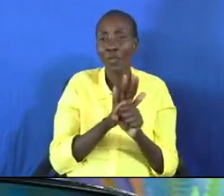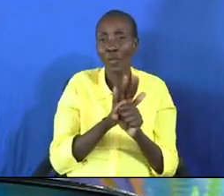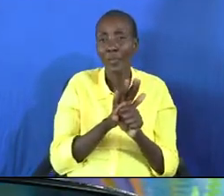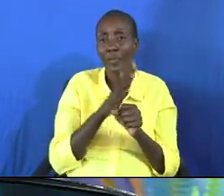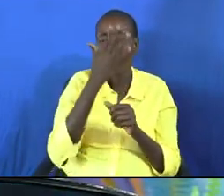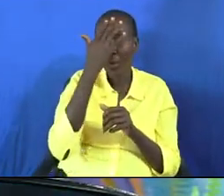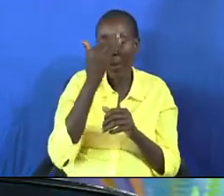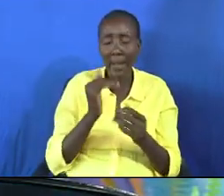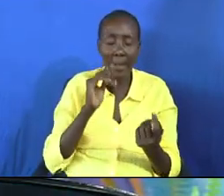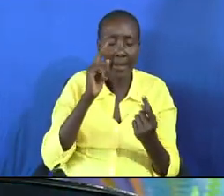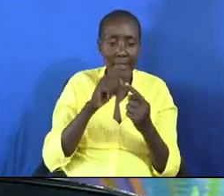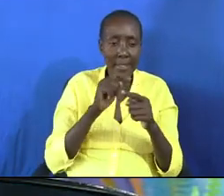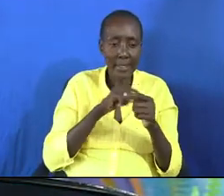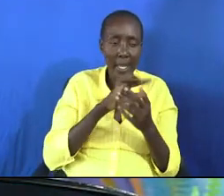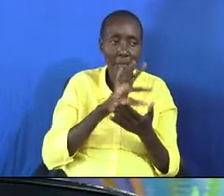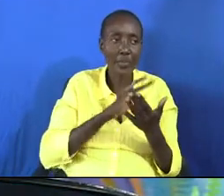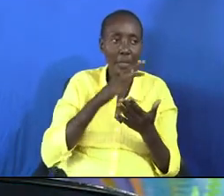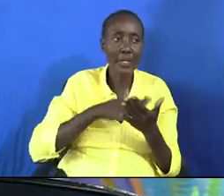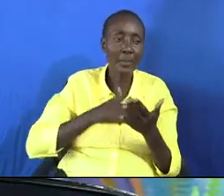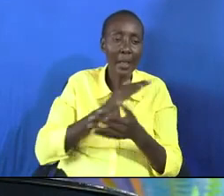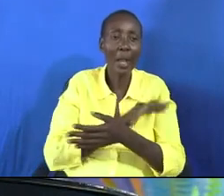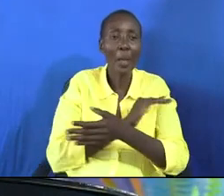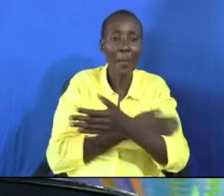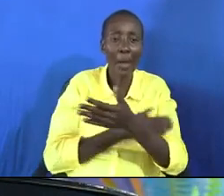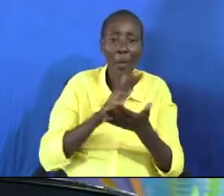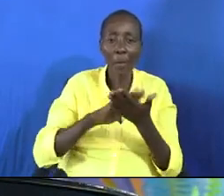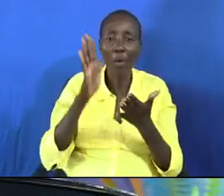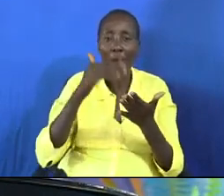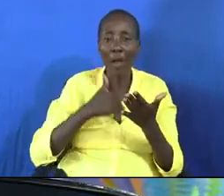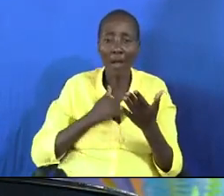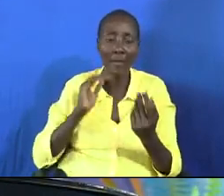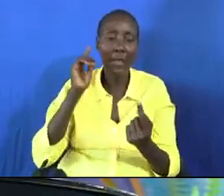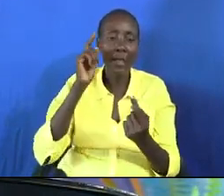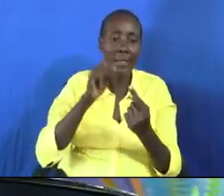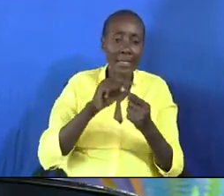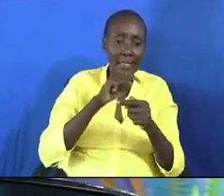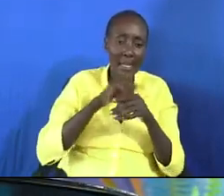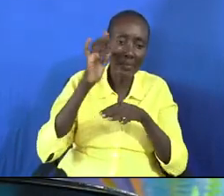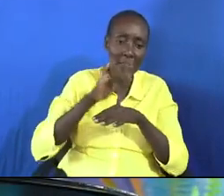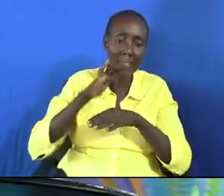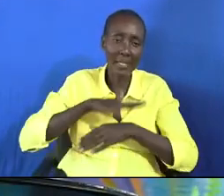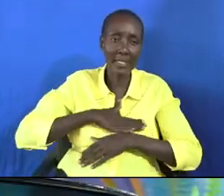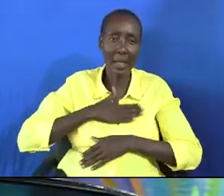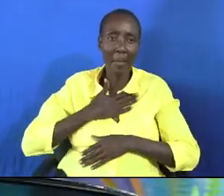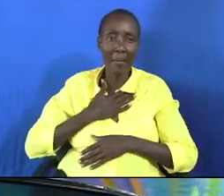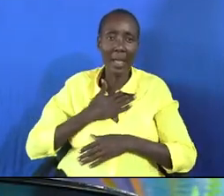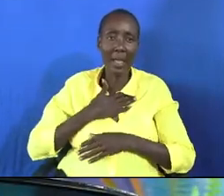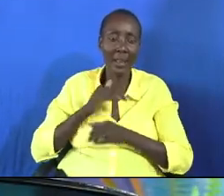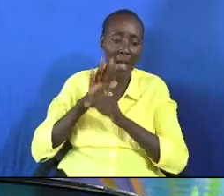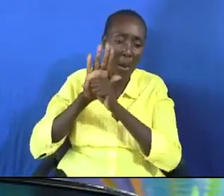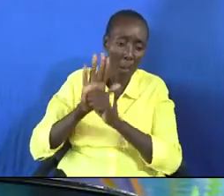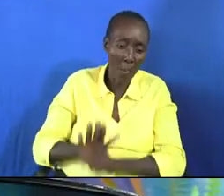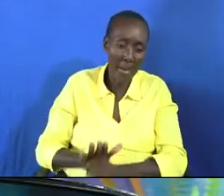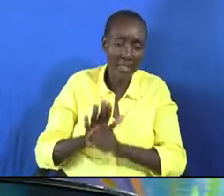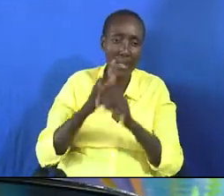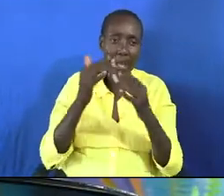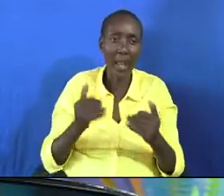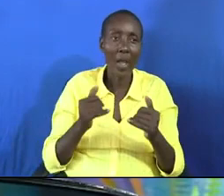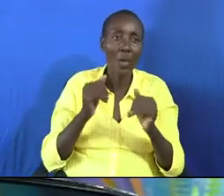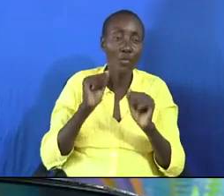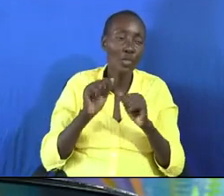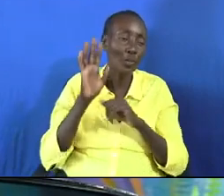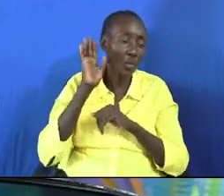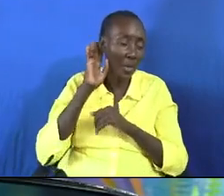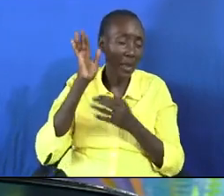Because until my spirit has more power, until my senses are deadened to a point that I can hear